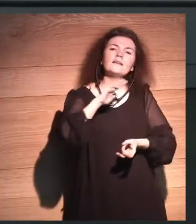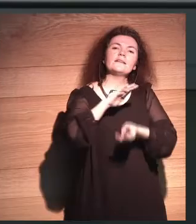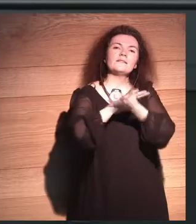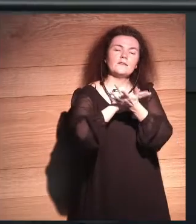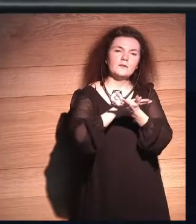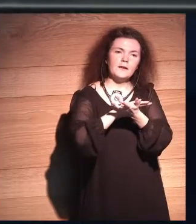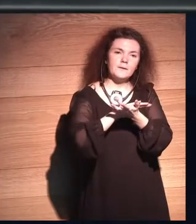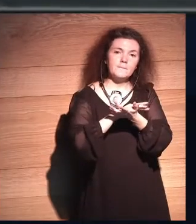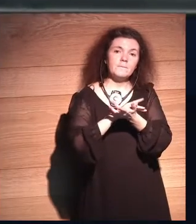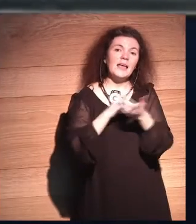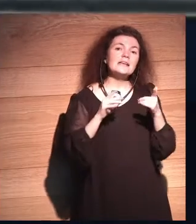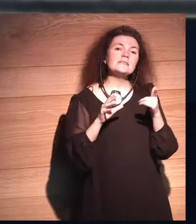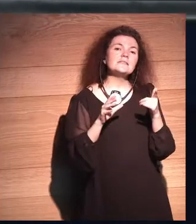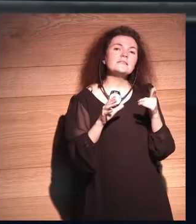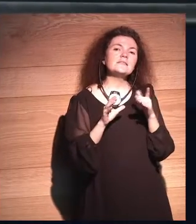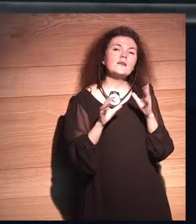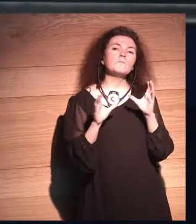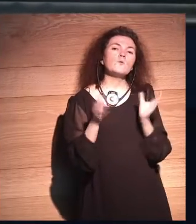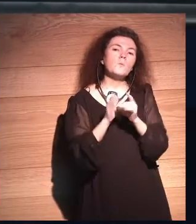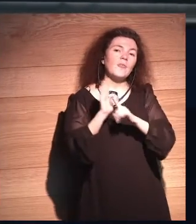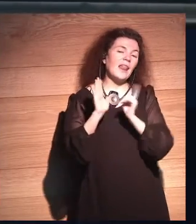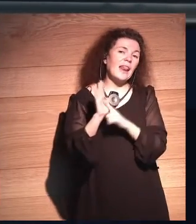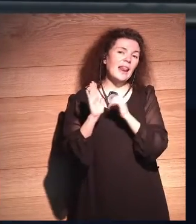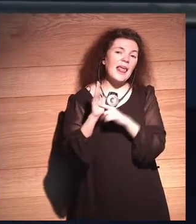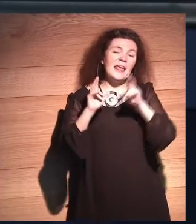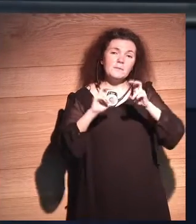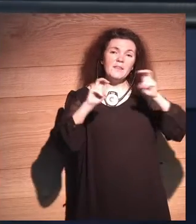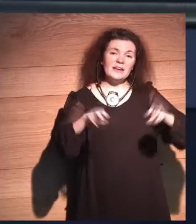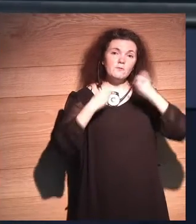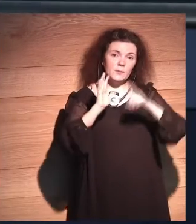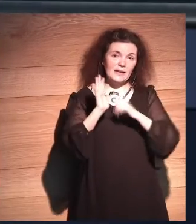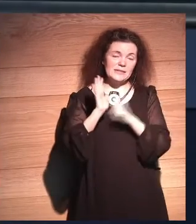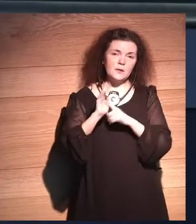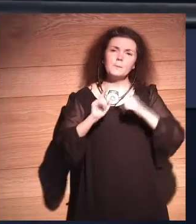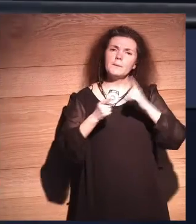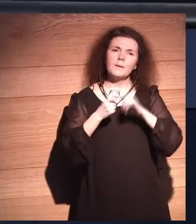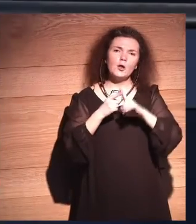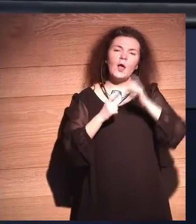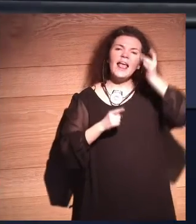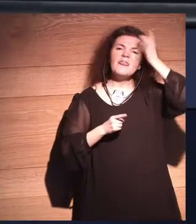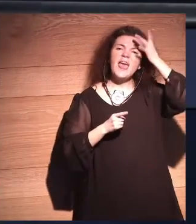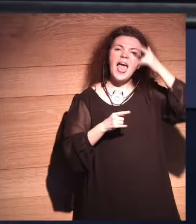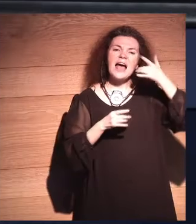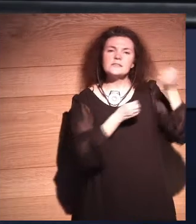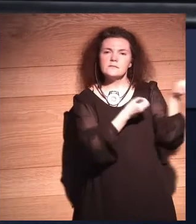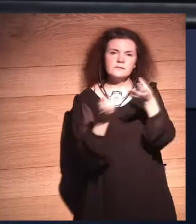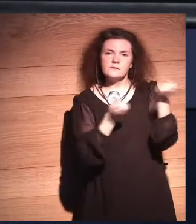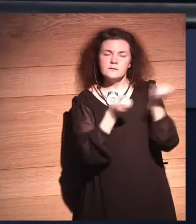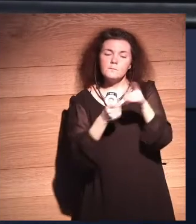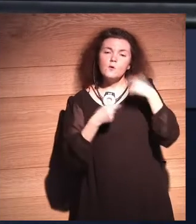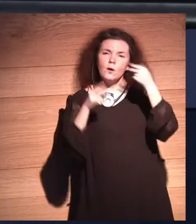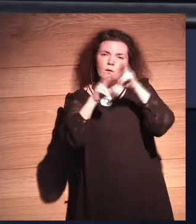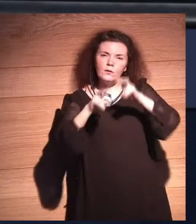legislative package around political reform, first by getting ideas online, and then deepening those proposals with people